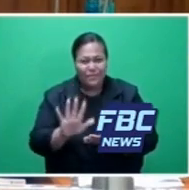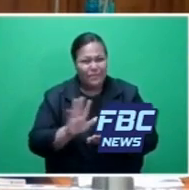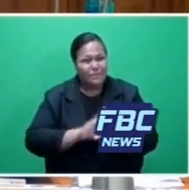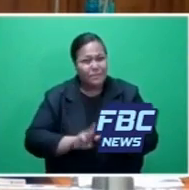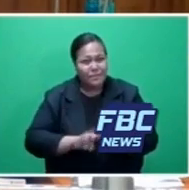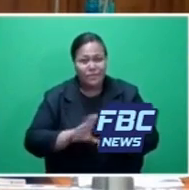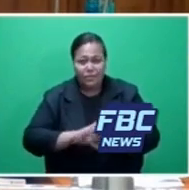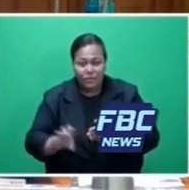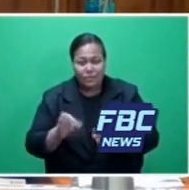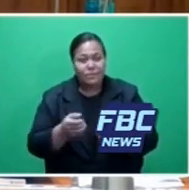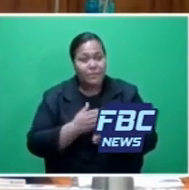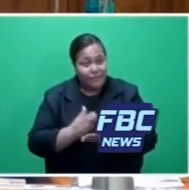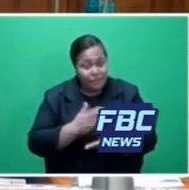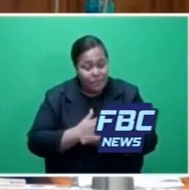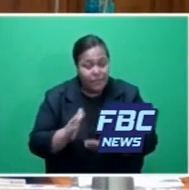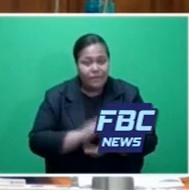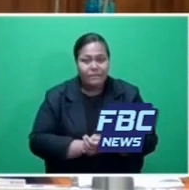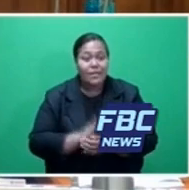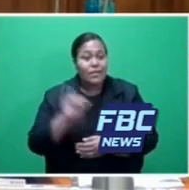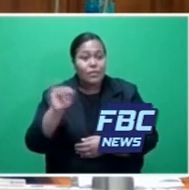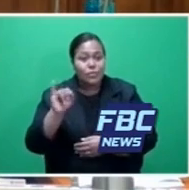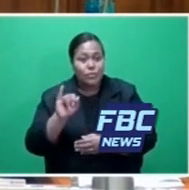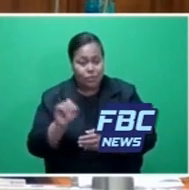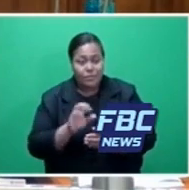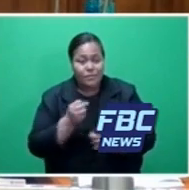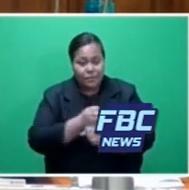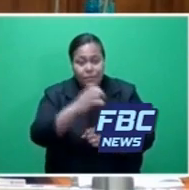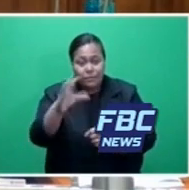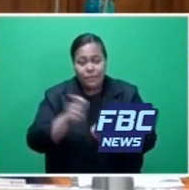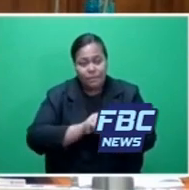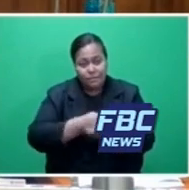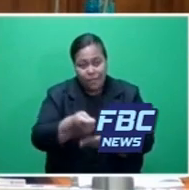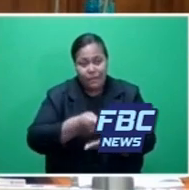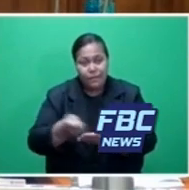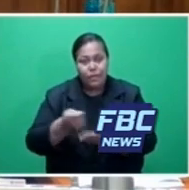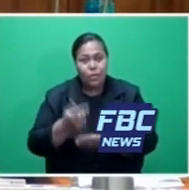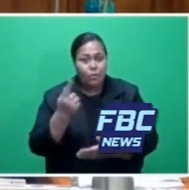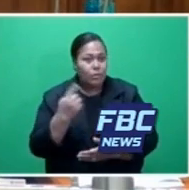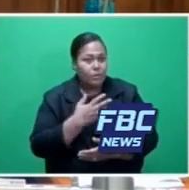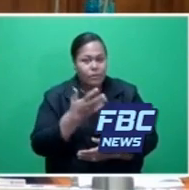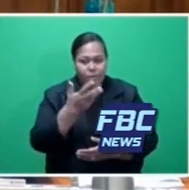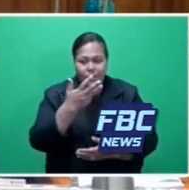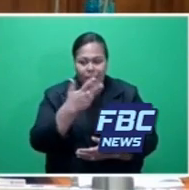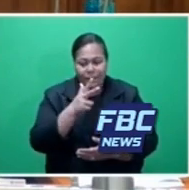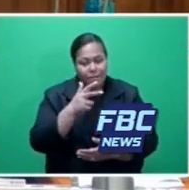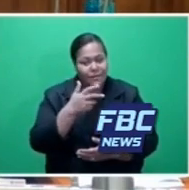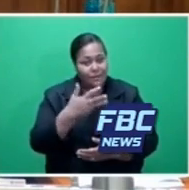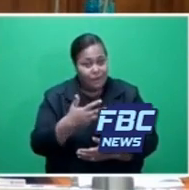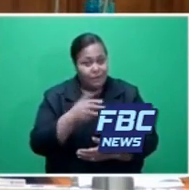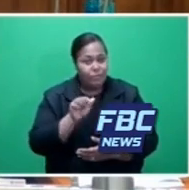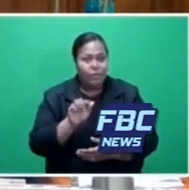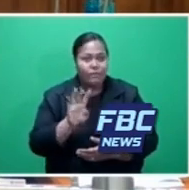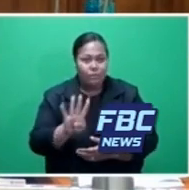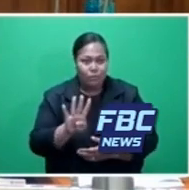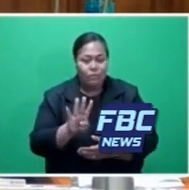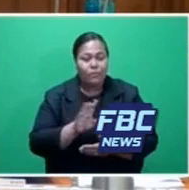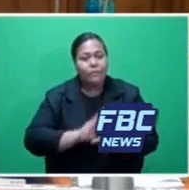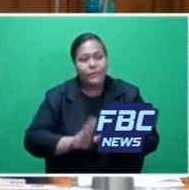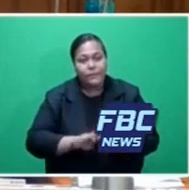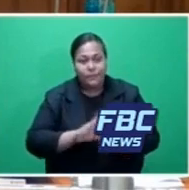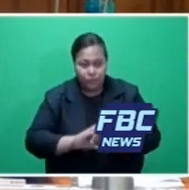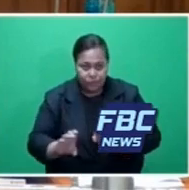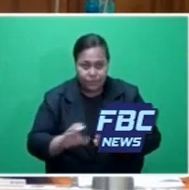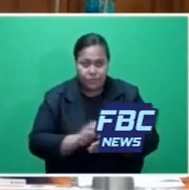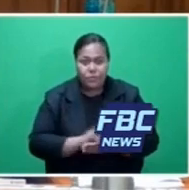the insurance companies also paid out about $189.4 million. So, Mr. Speaker, sir, that